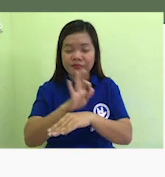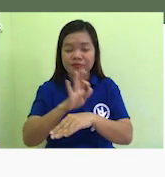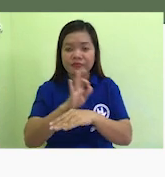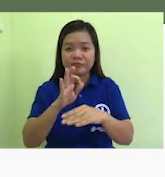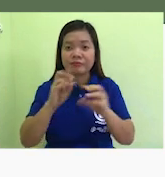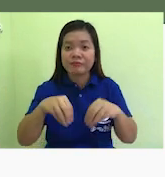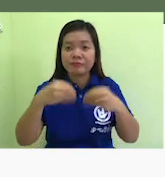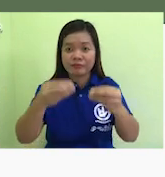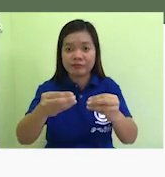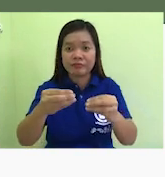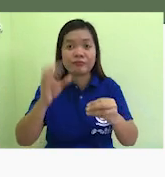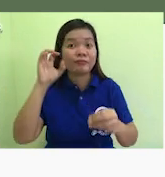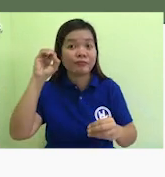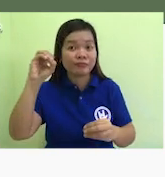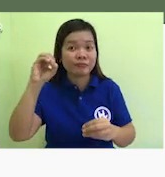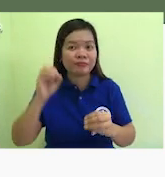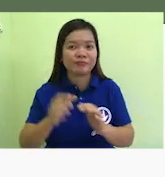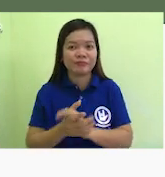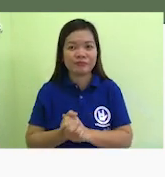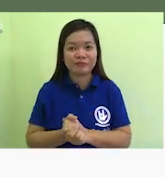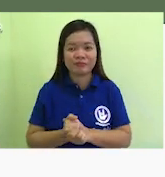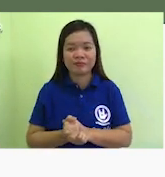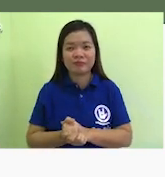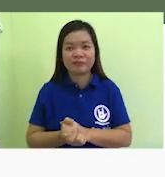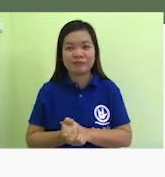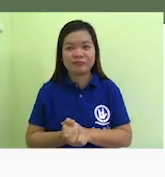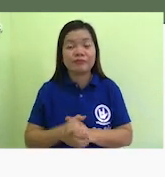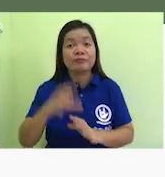given the zeros.